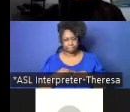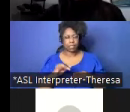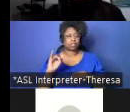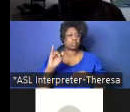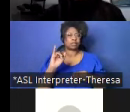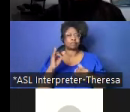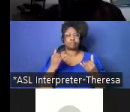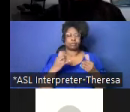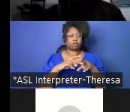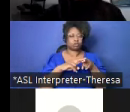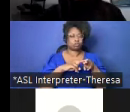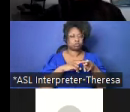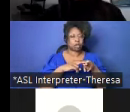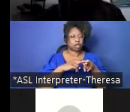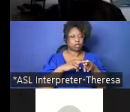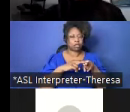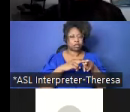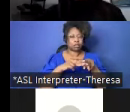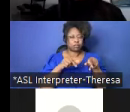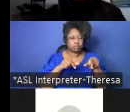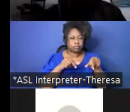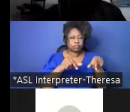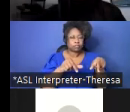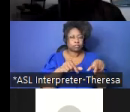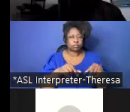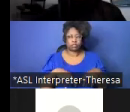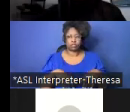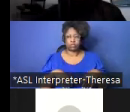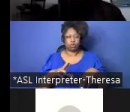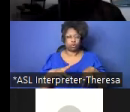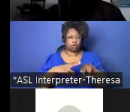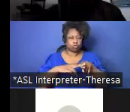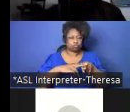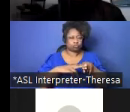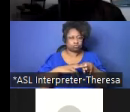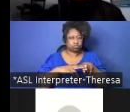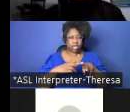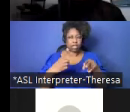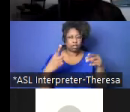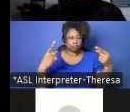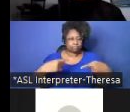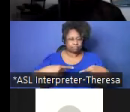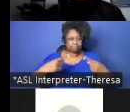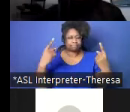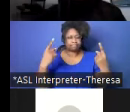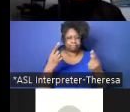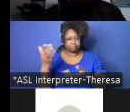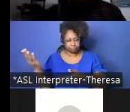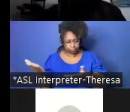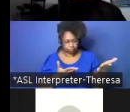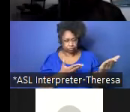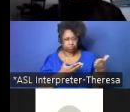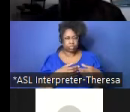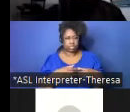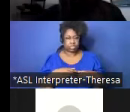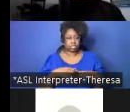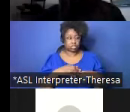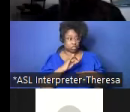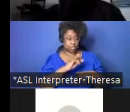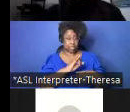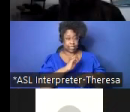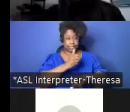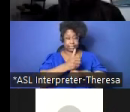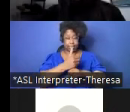or rail right-of-ways, to bring that barrier closer to the coast.